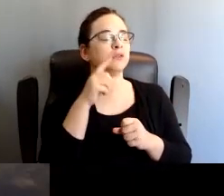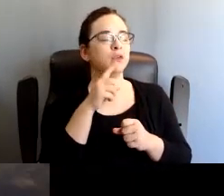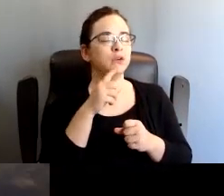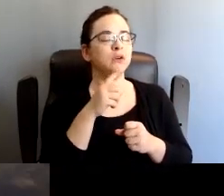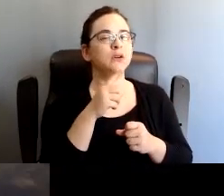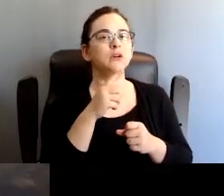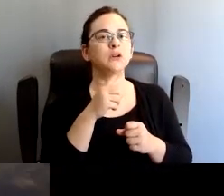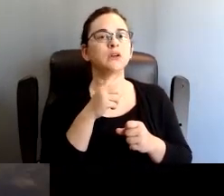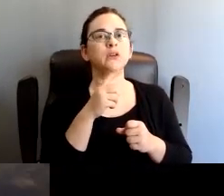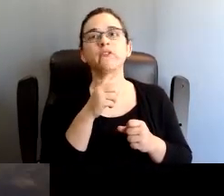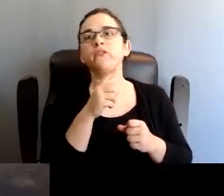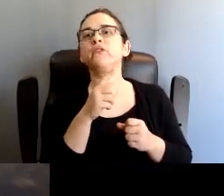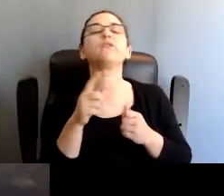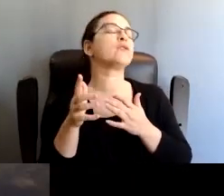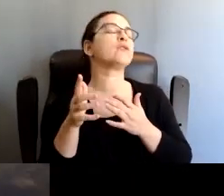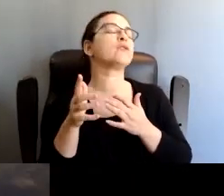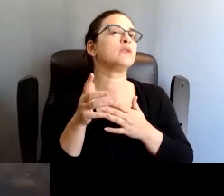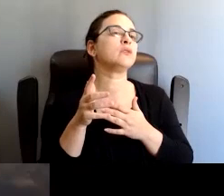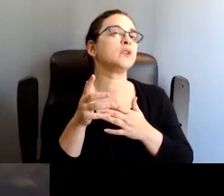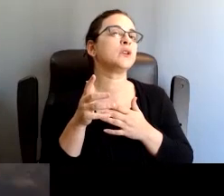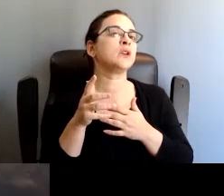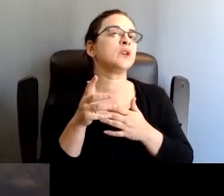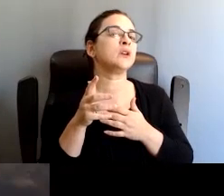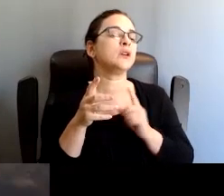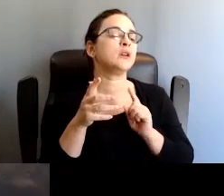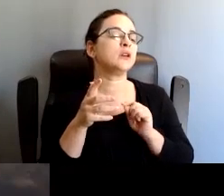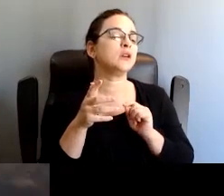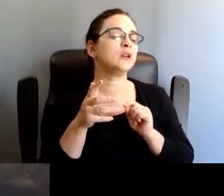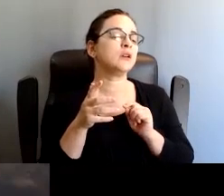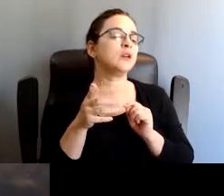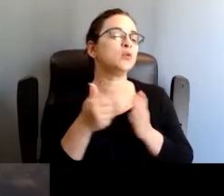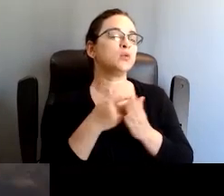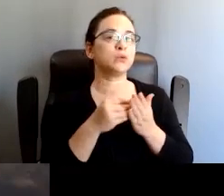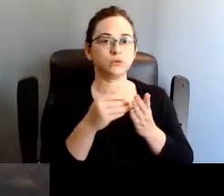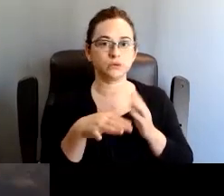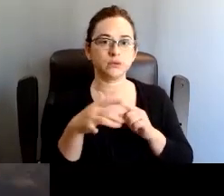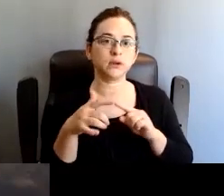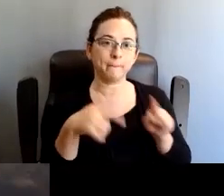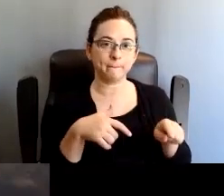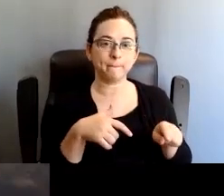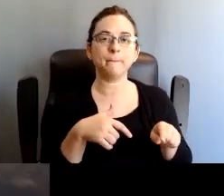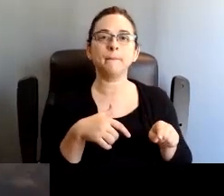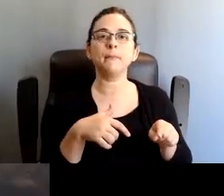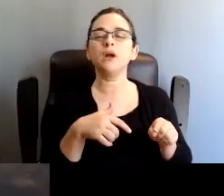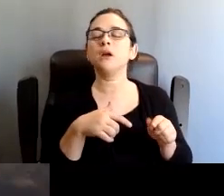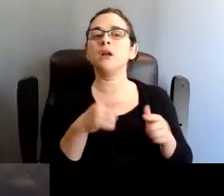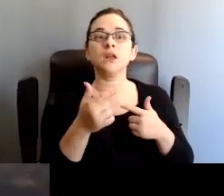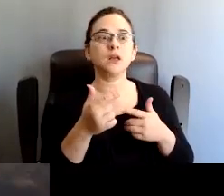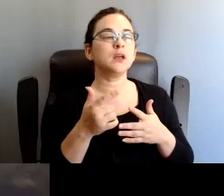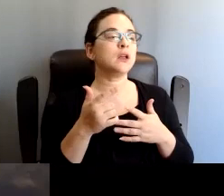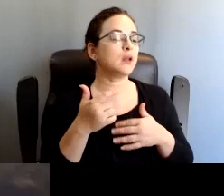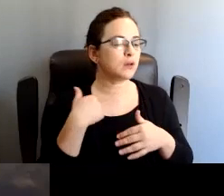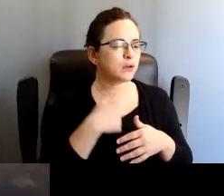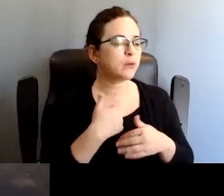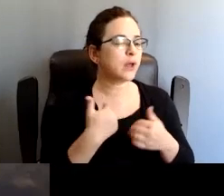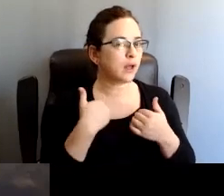towards incoming freshmen, but back in the day, it used to be for anybody who was new to the campus. But we have a lot of